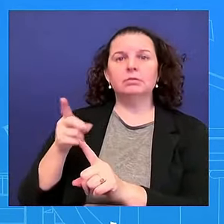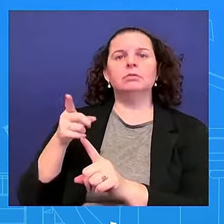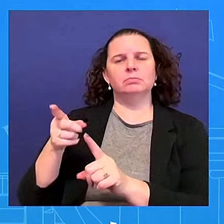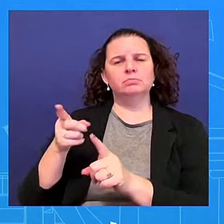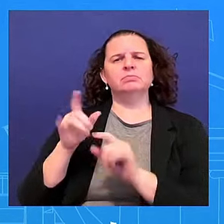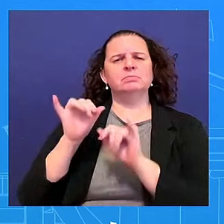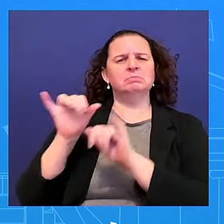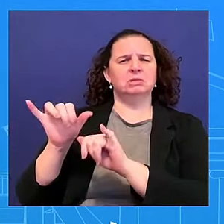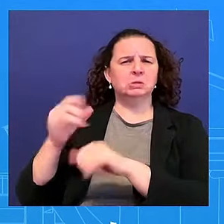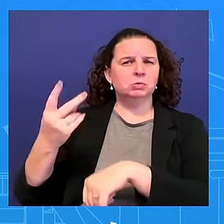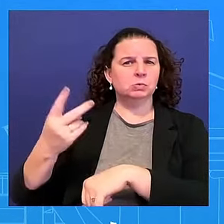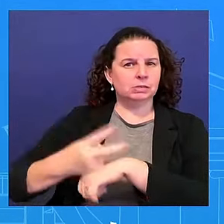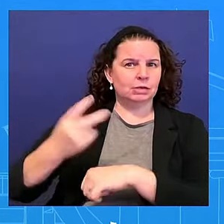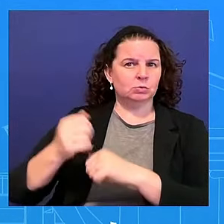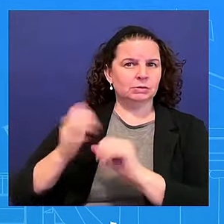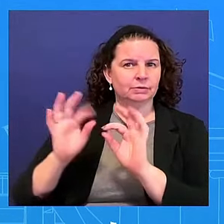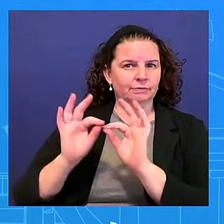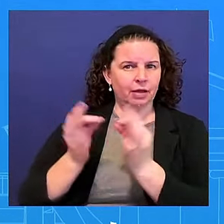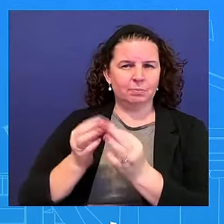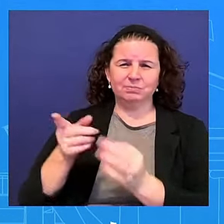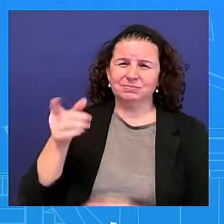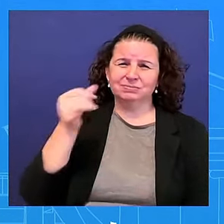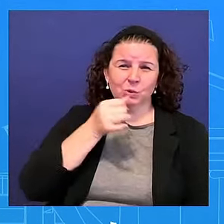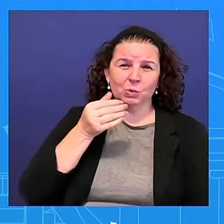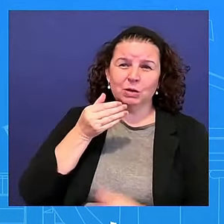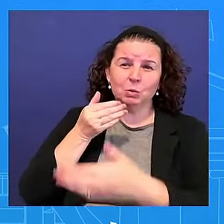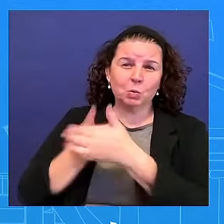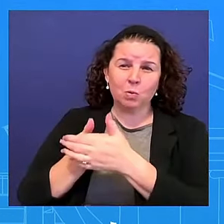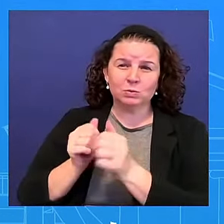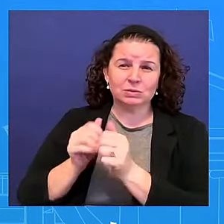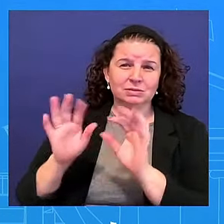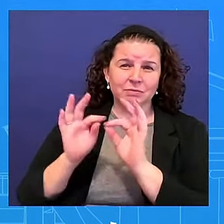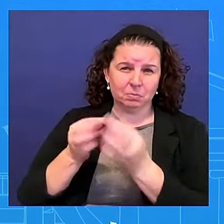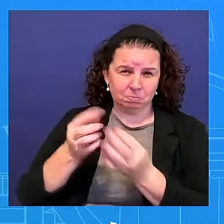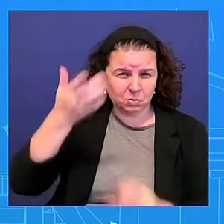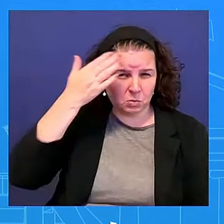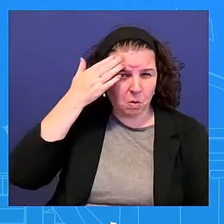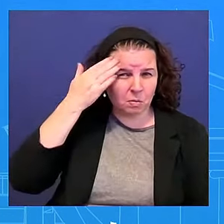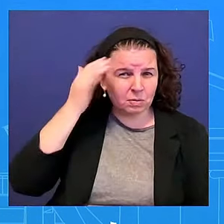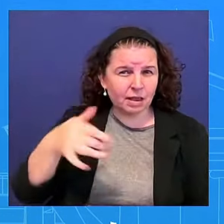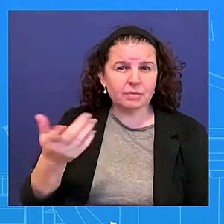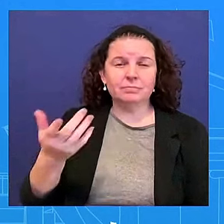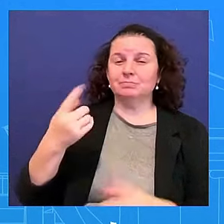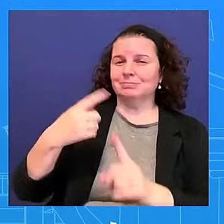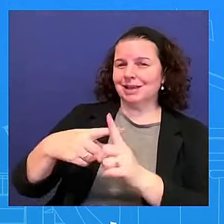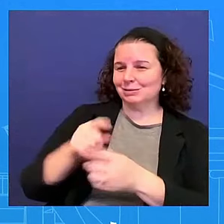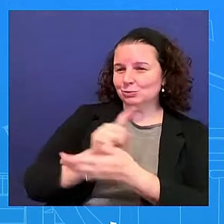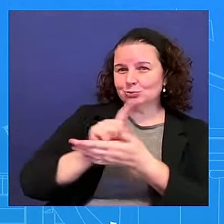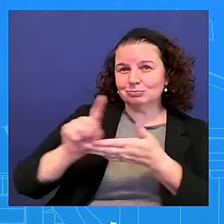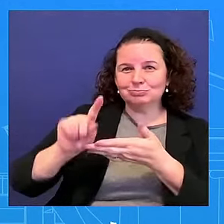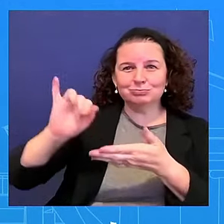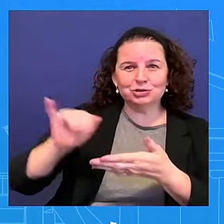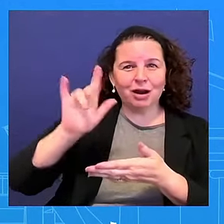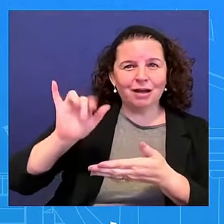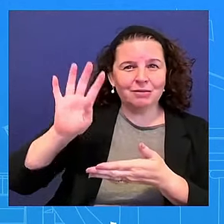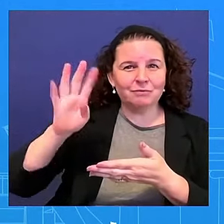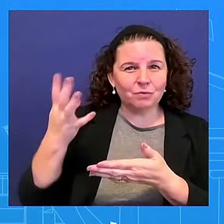to his family, as you know. It was the week of 4th of July, which is why his family members were here last week.